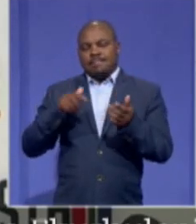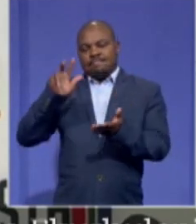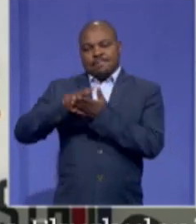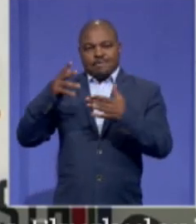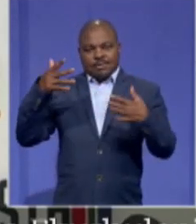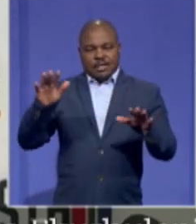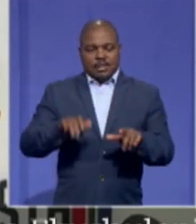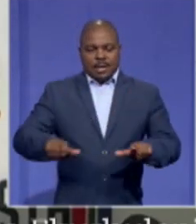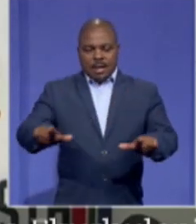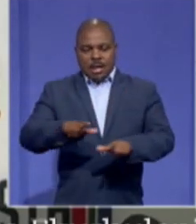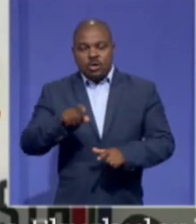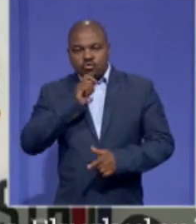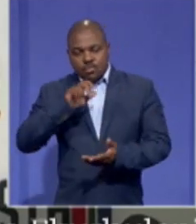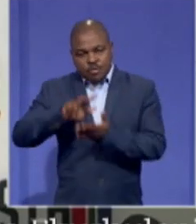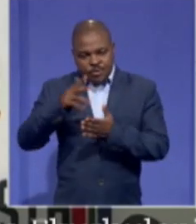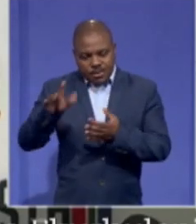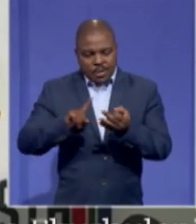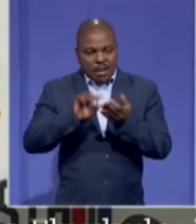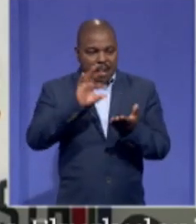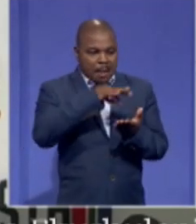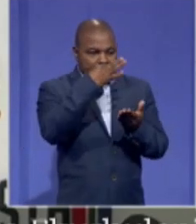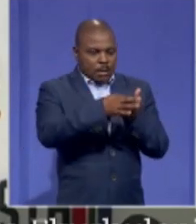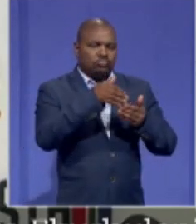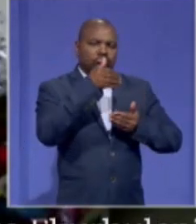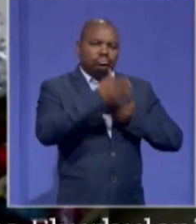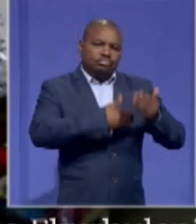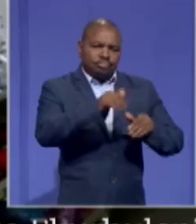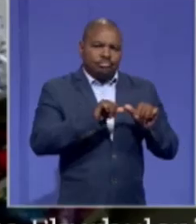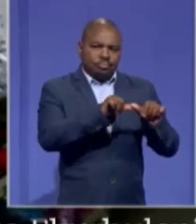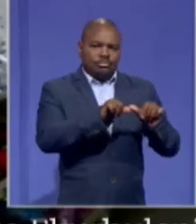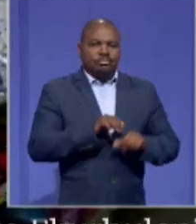land use applications have also been expedited.